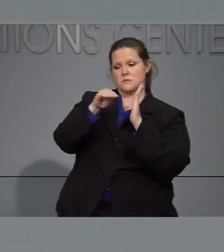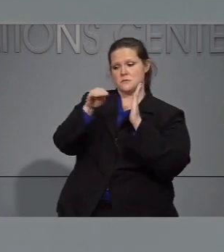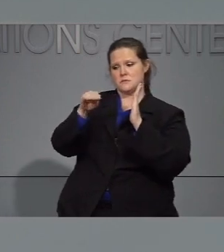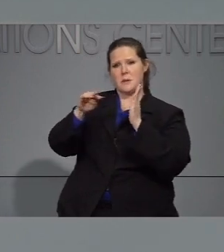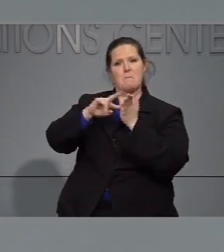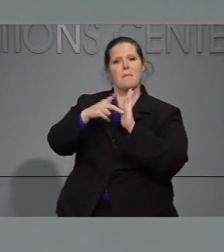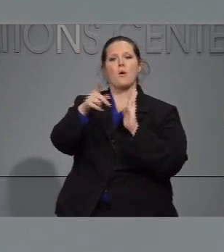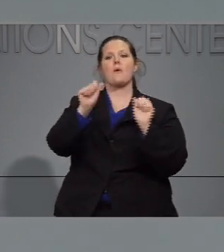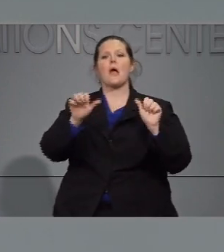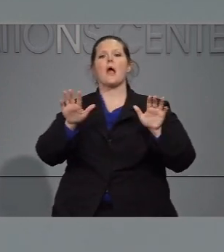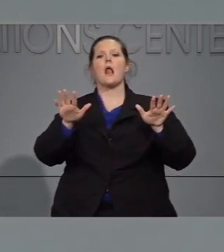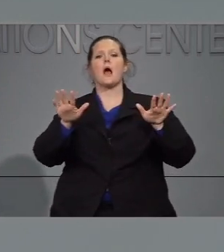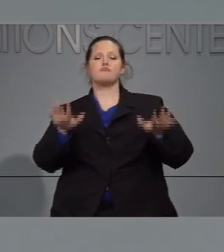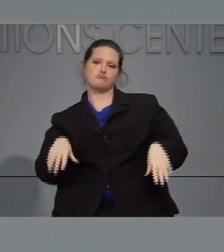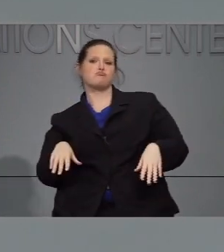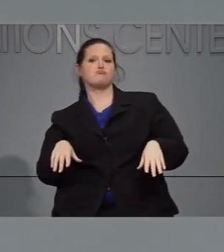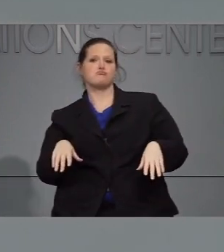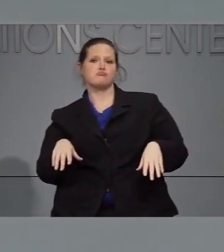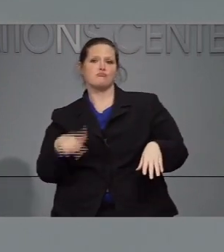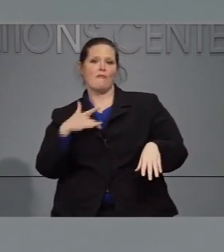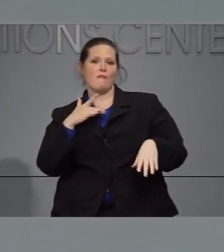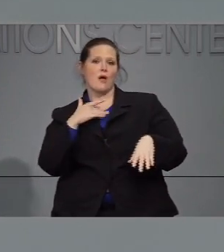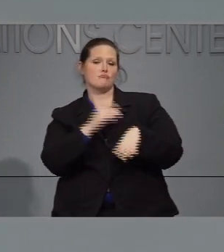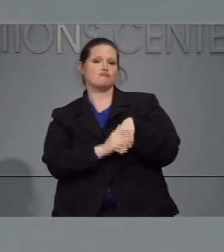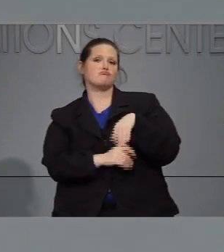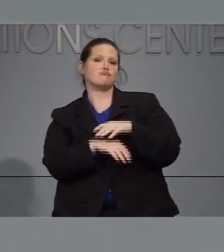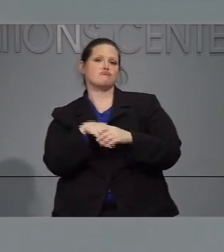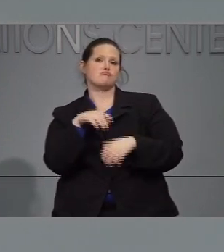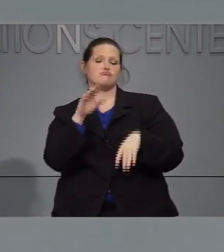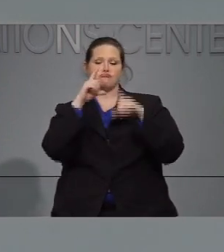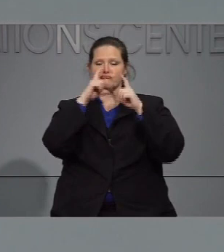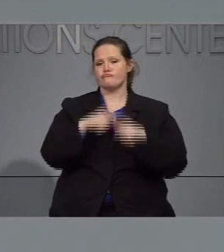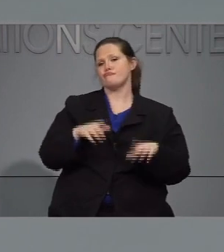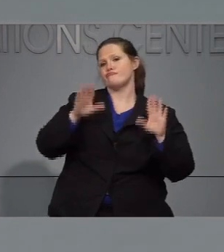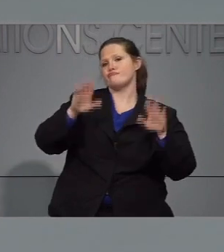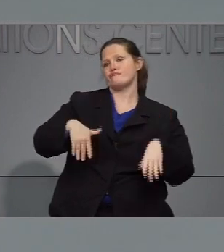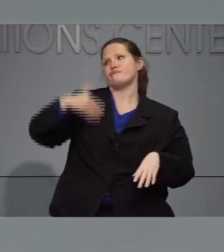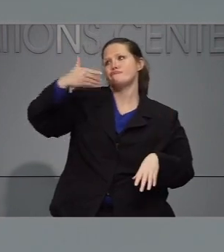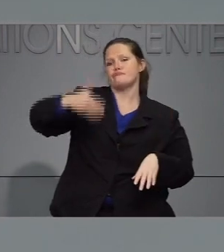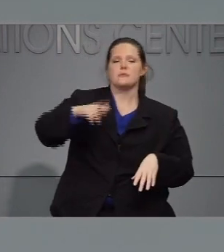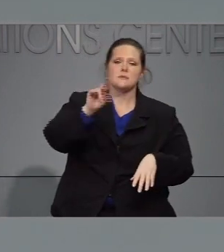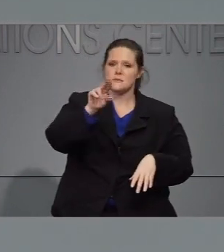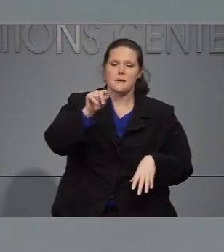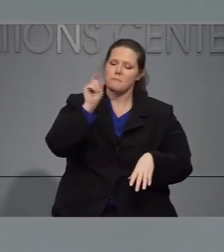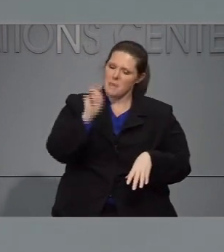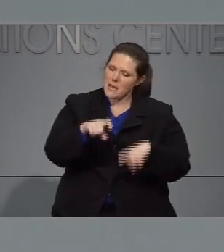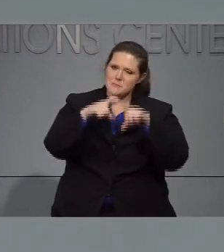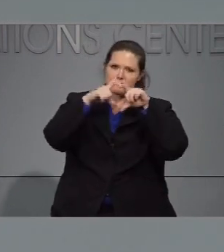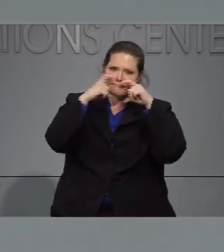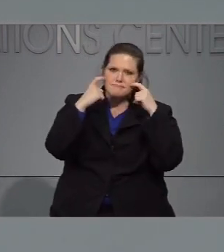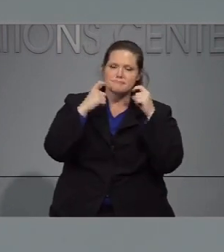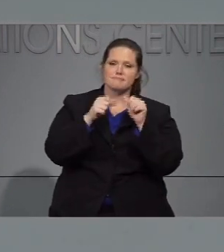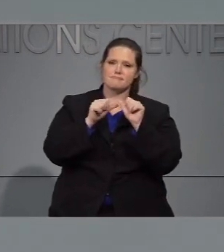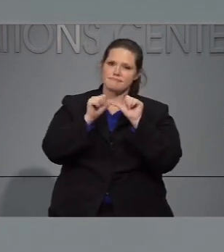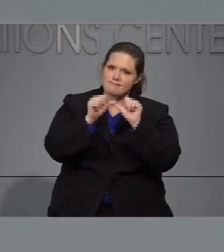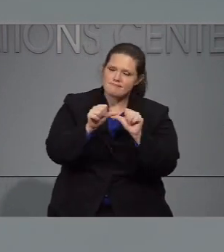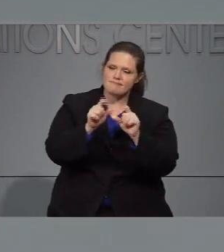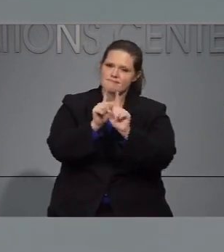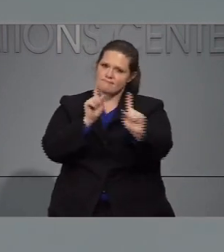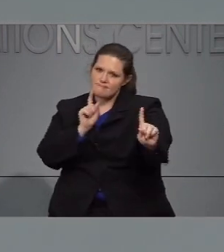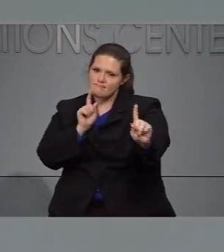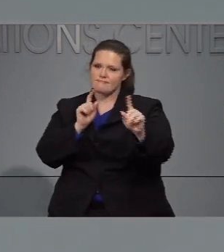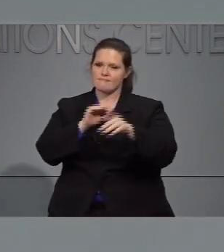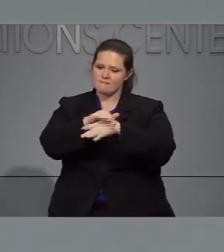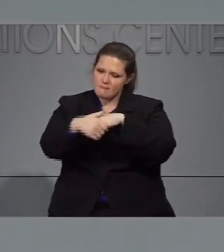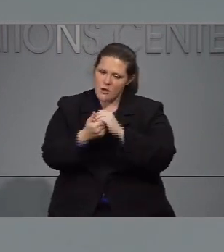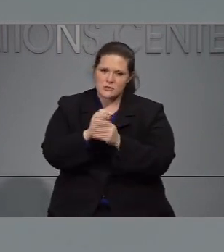time to double down. While we're stabilizing, these trends are still high. Adding nearly 2,000 new cases per